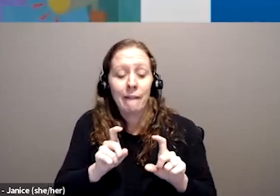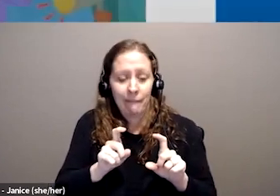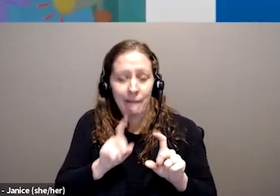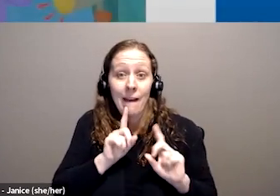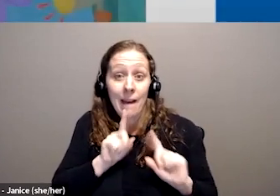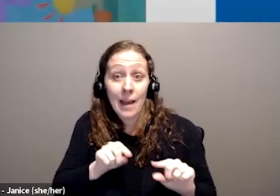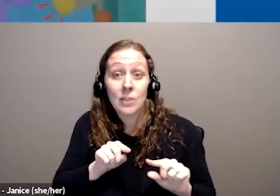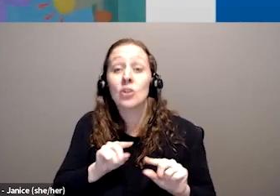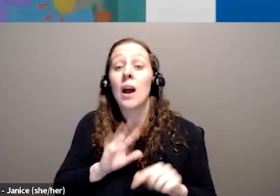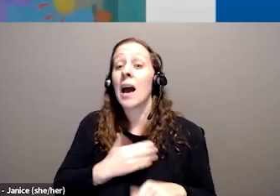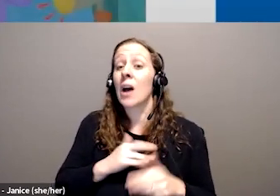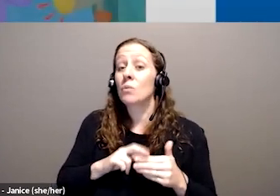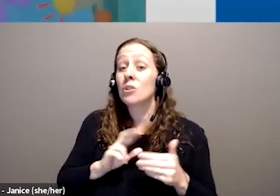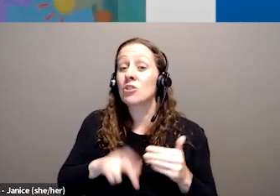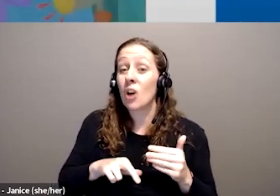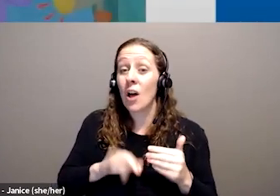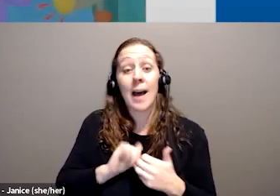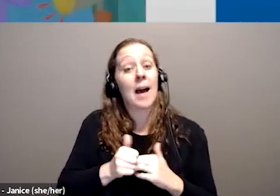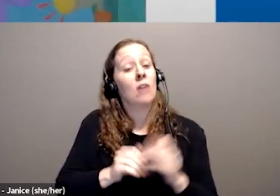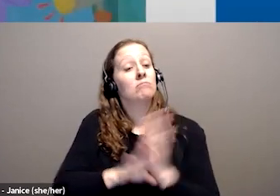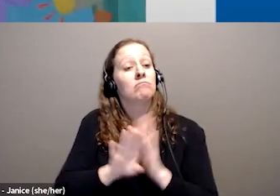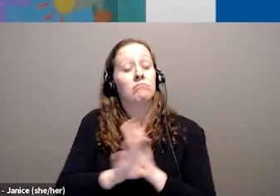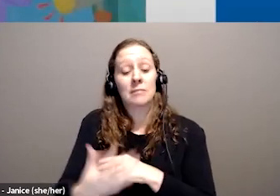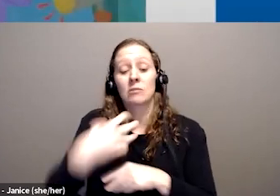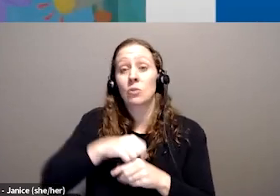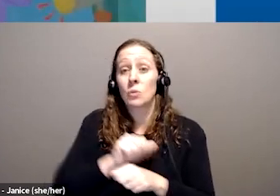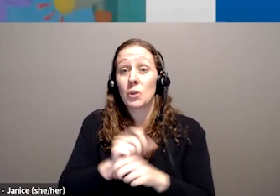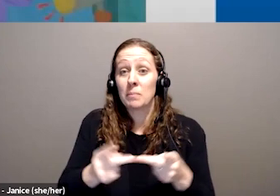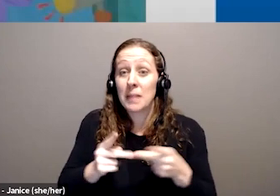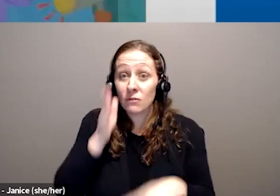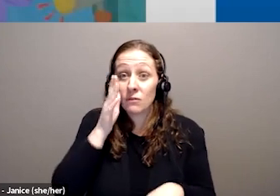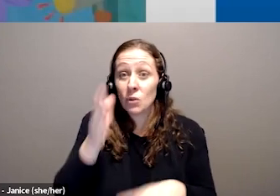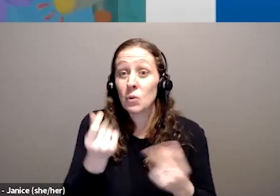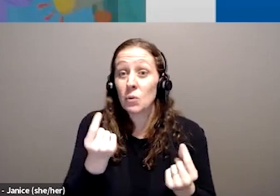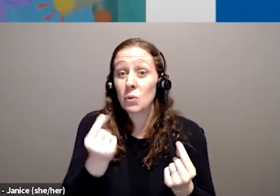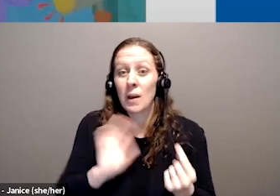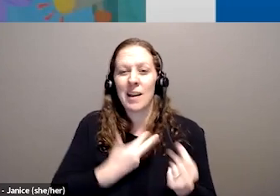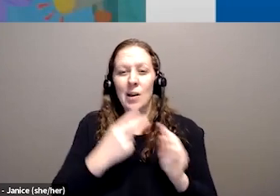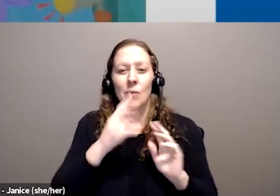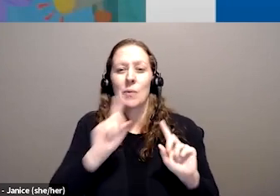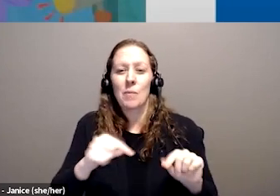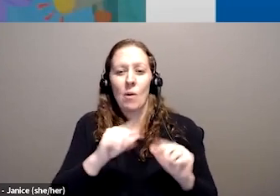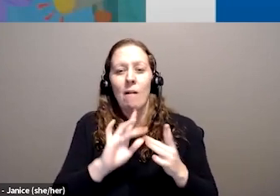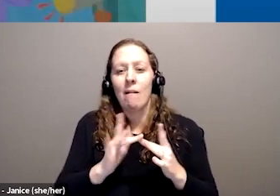survey results on creating inclusive workplaces in the future, read our report online.